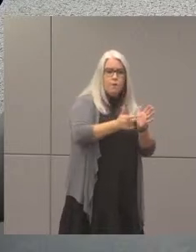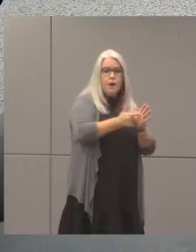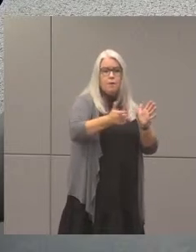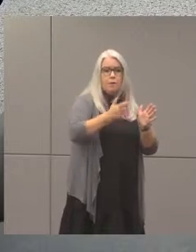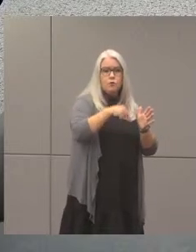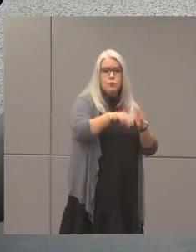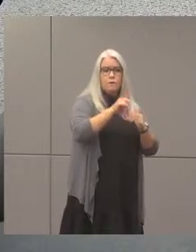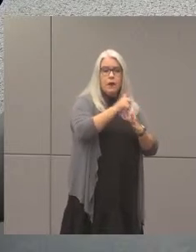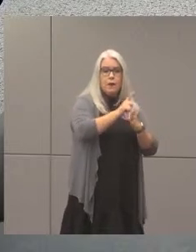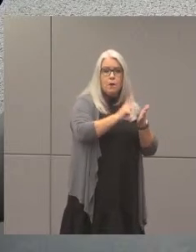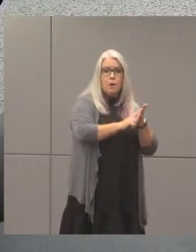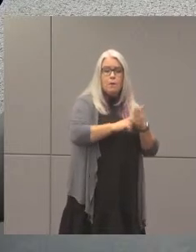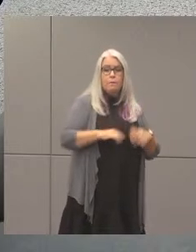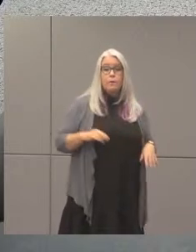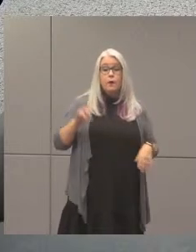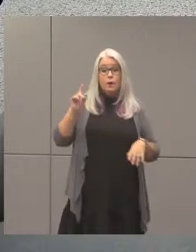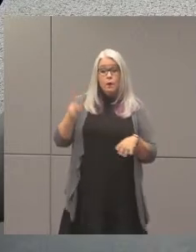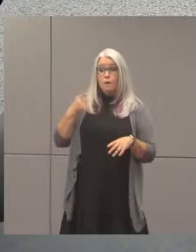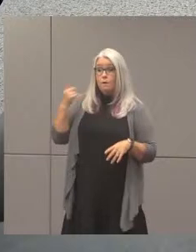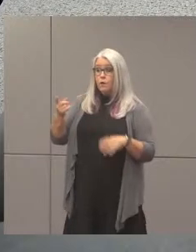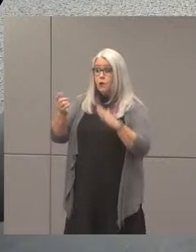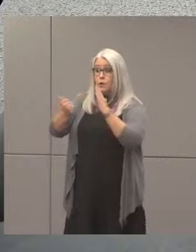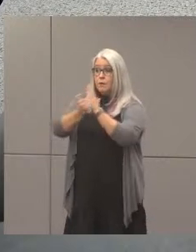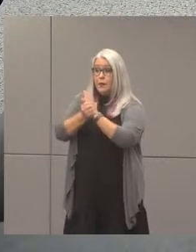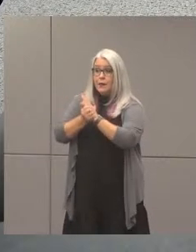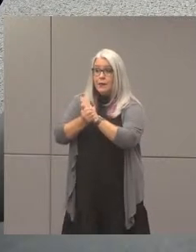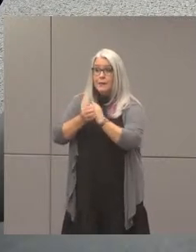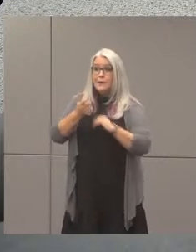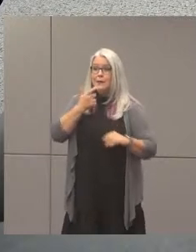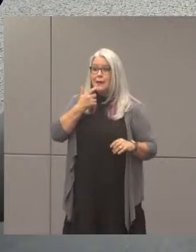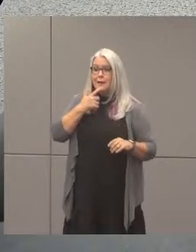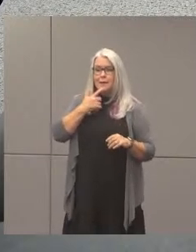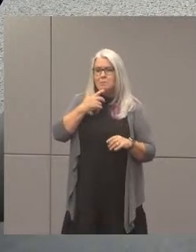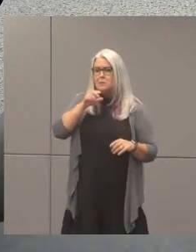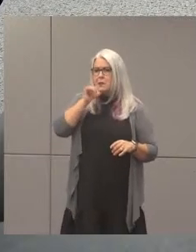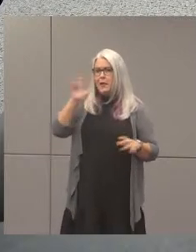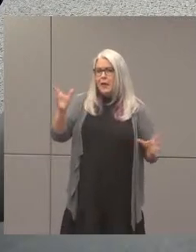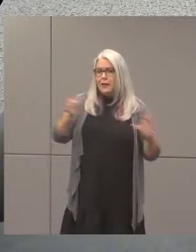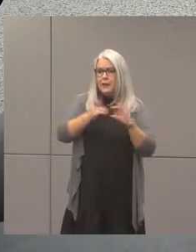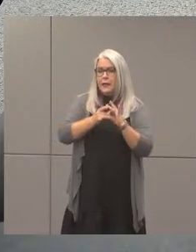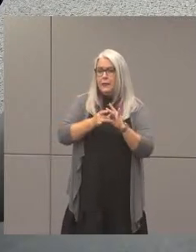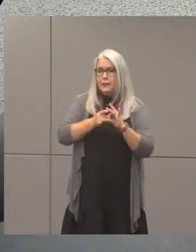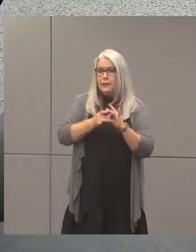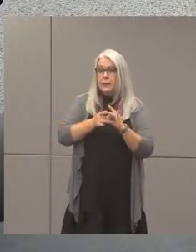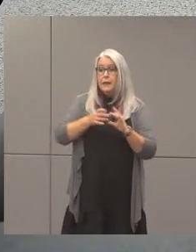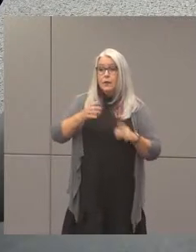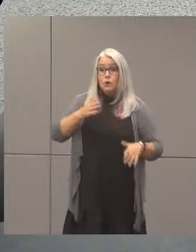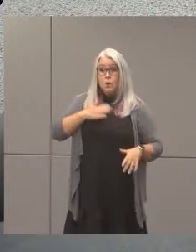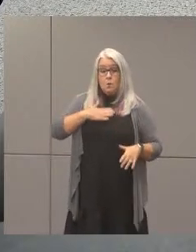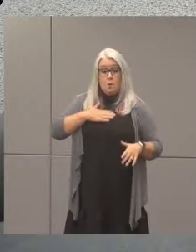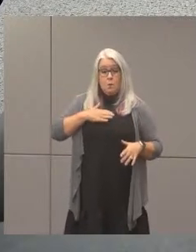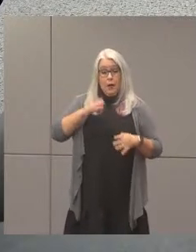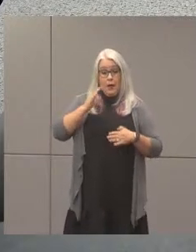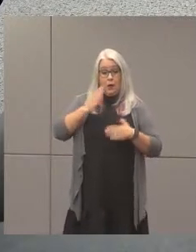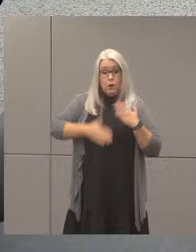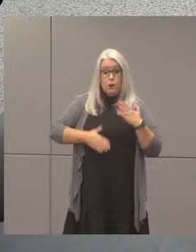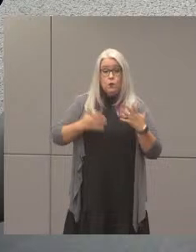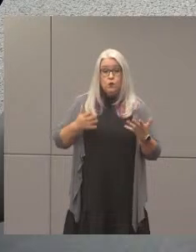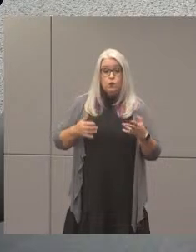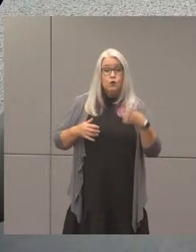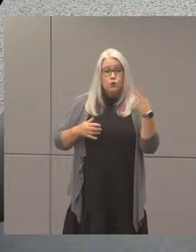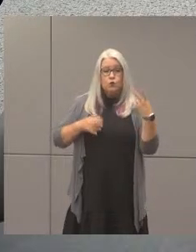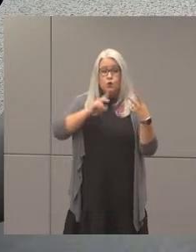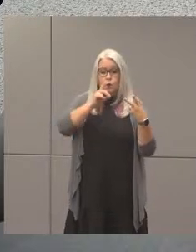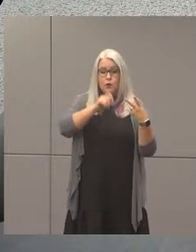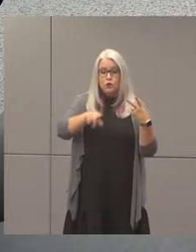The First Amendment really doesn't come into play, Brennan said. This is leading to my conclusion and 2 questions. Is